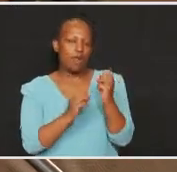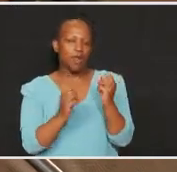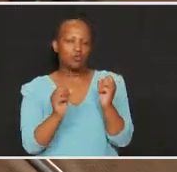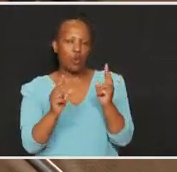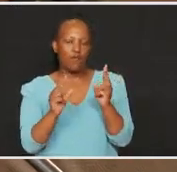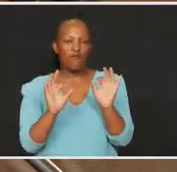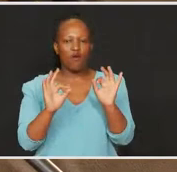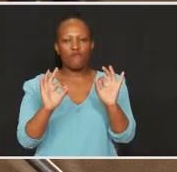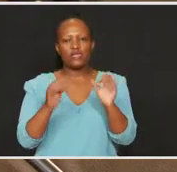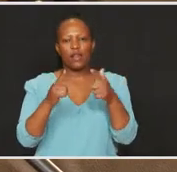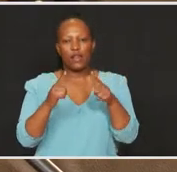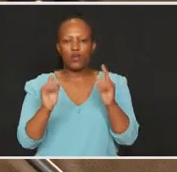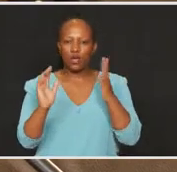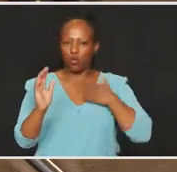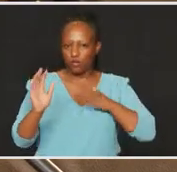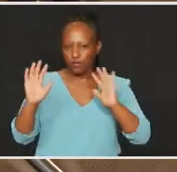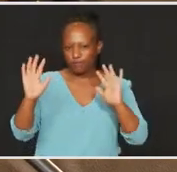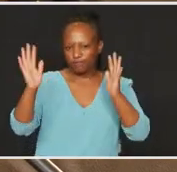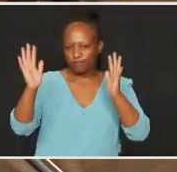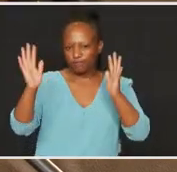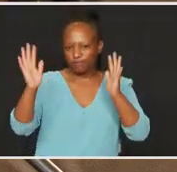official languages